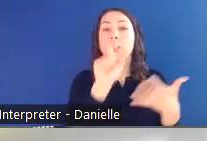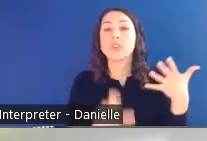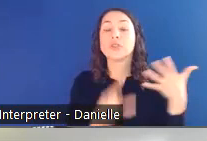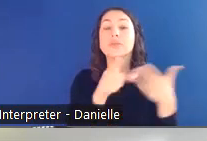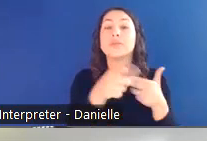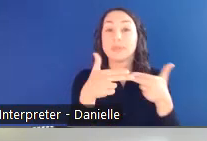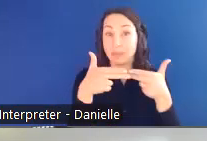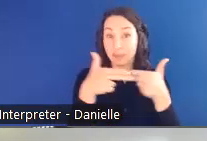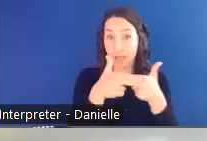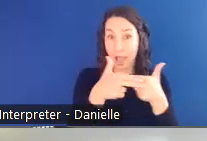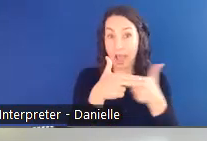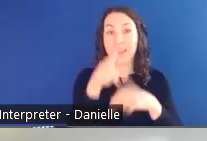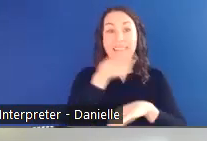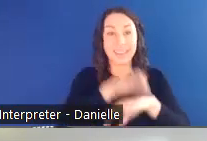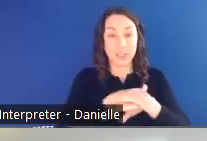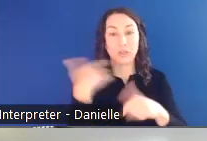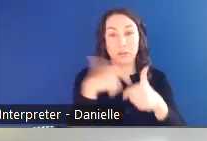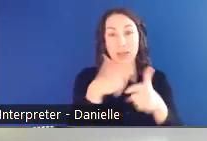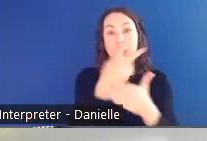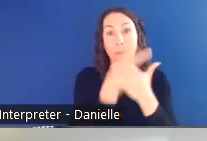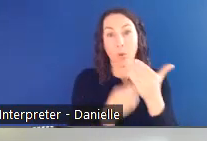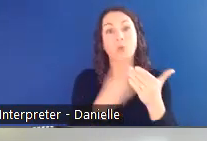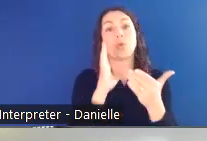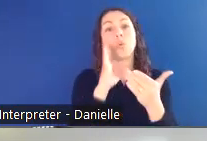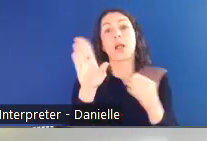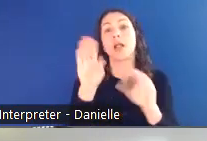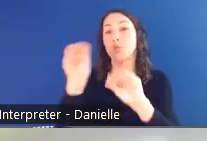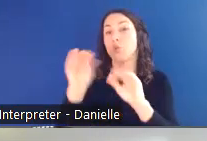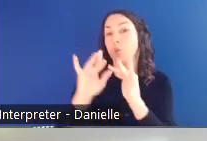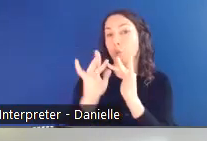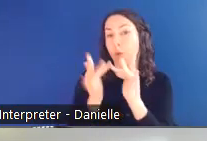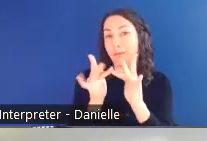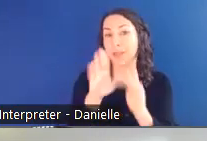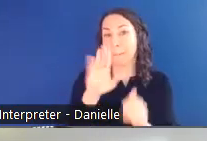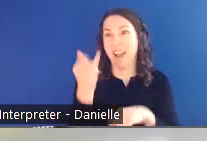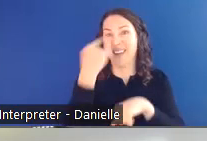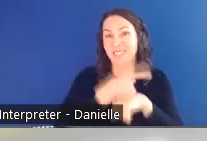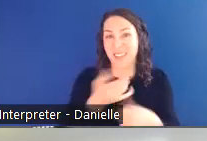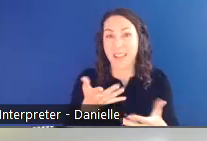in English and Spanish will be posted online by close of business today.